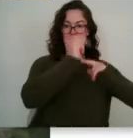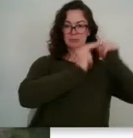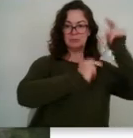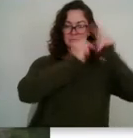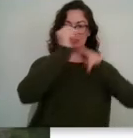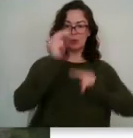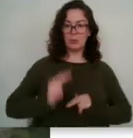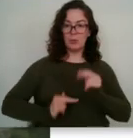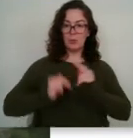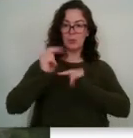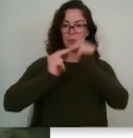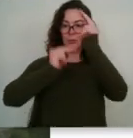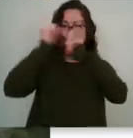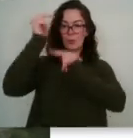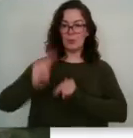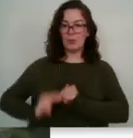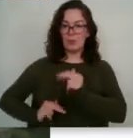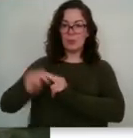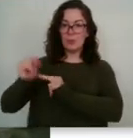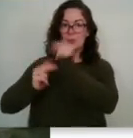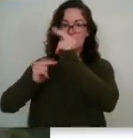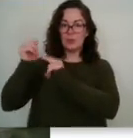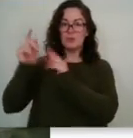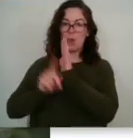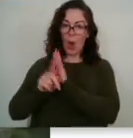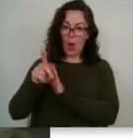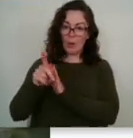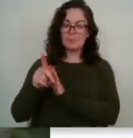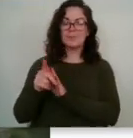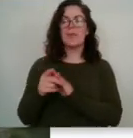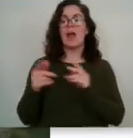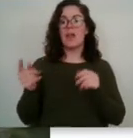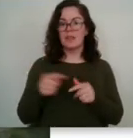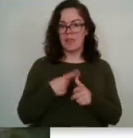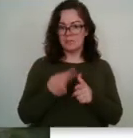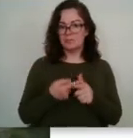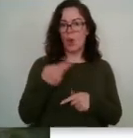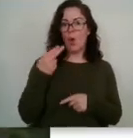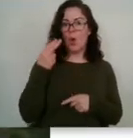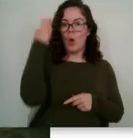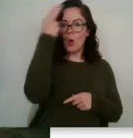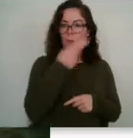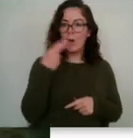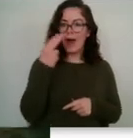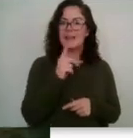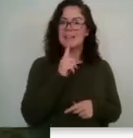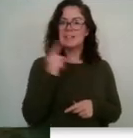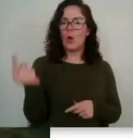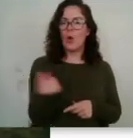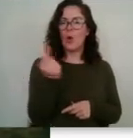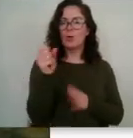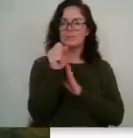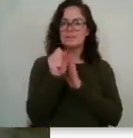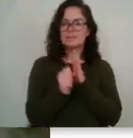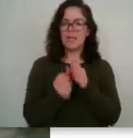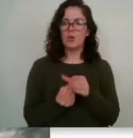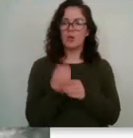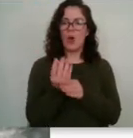then here, Hawaii is the only state that grows coffee beans. So guess where we get a lot of our coffee beans